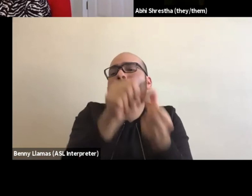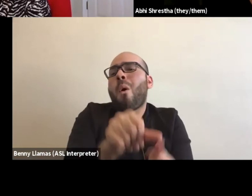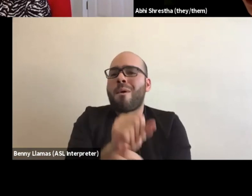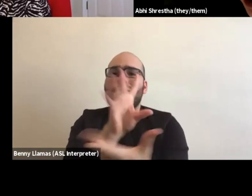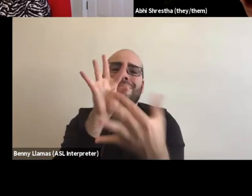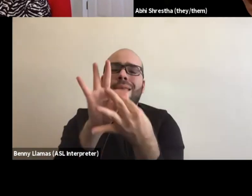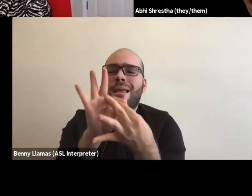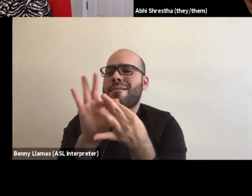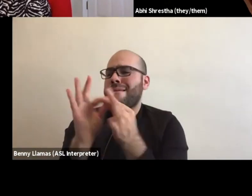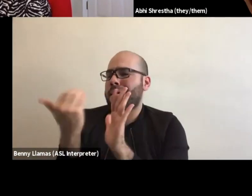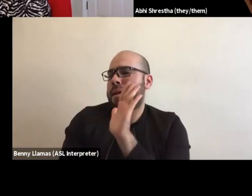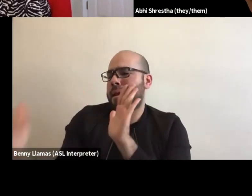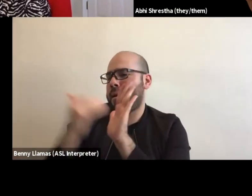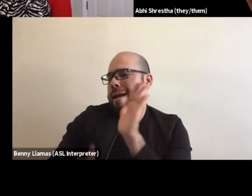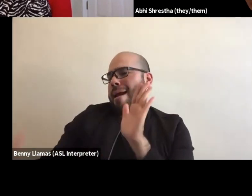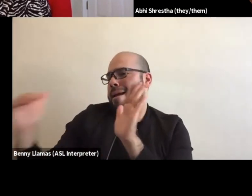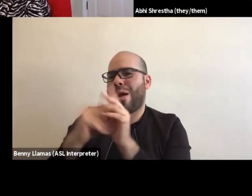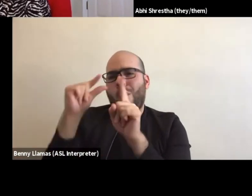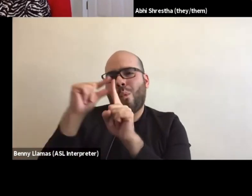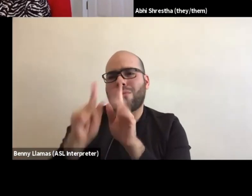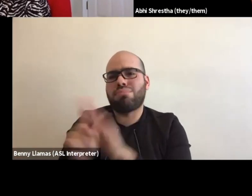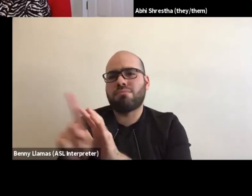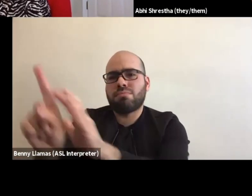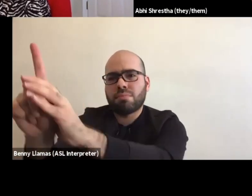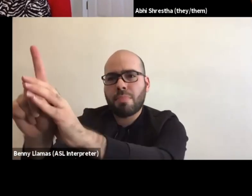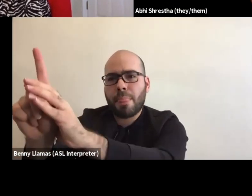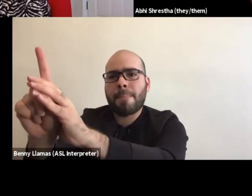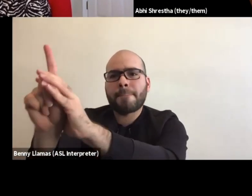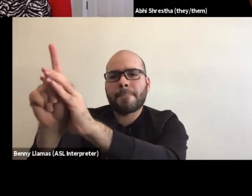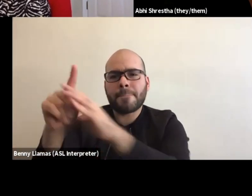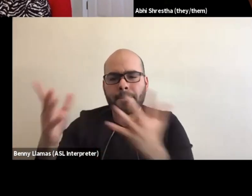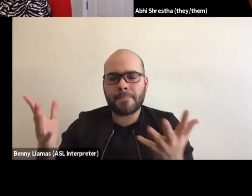a relationship, a longing, a sadness.